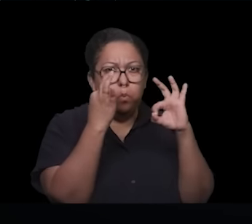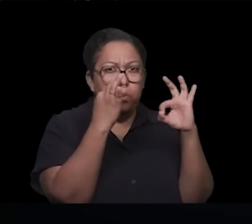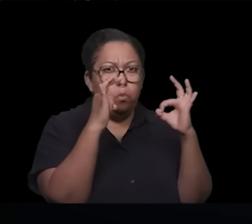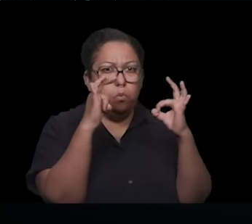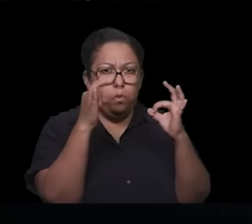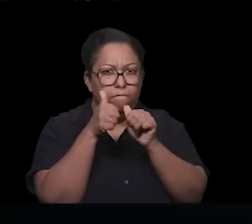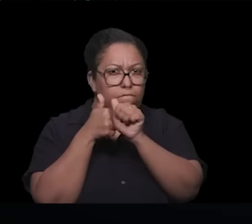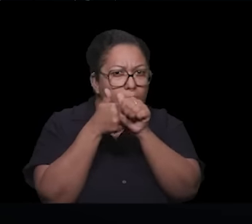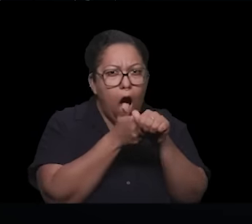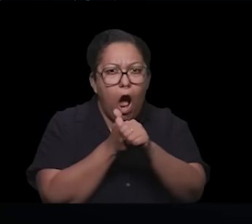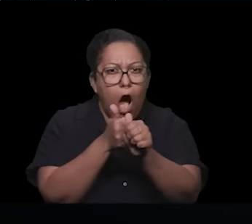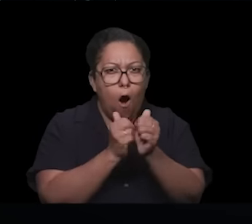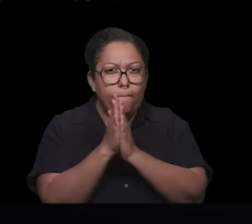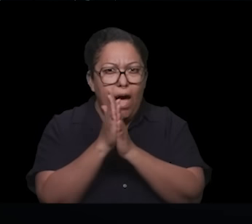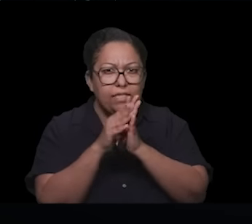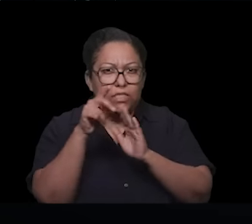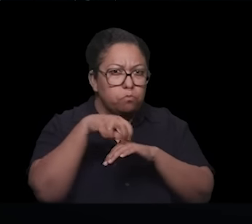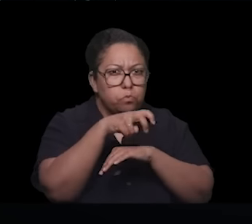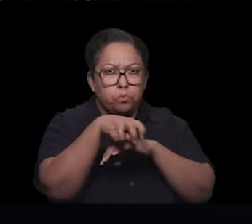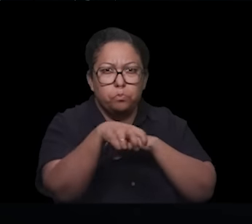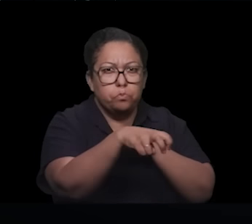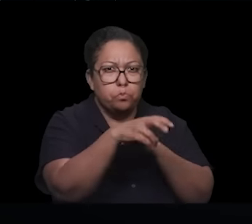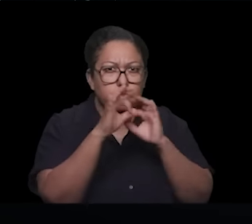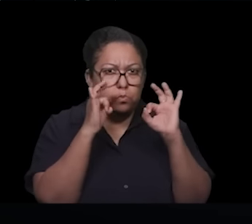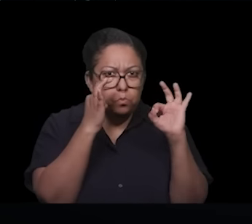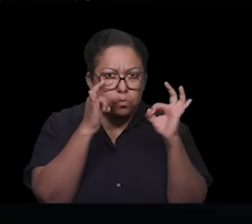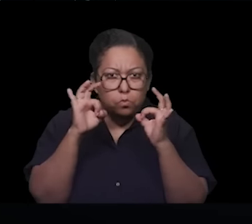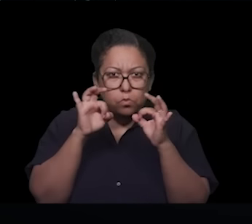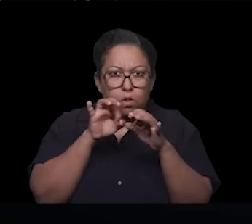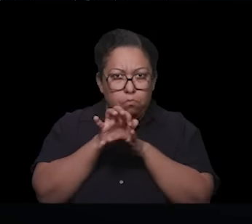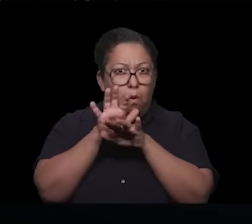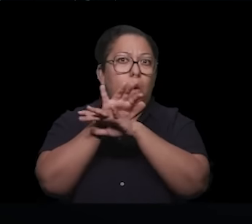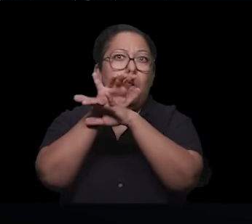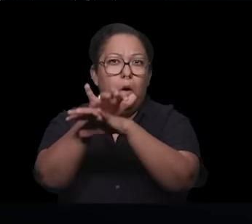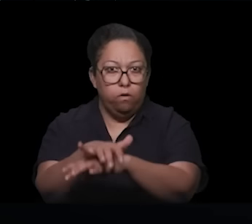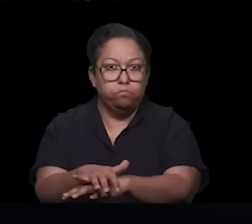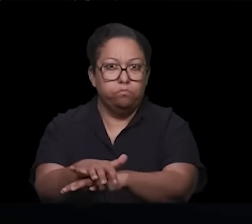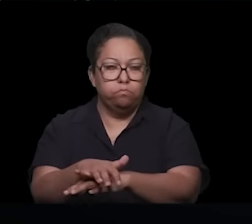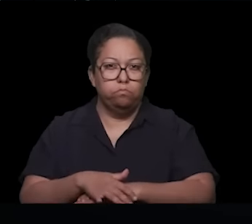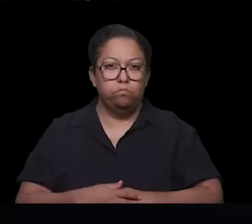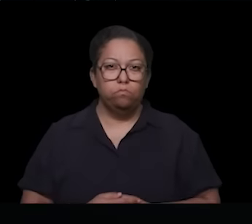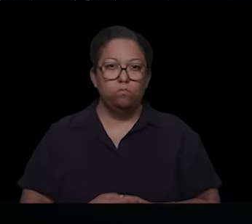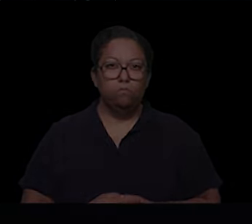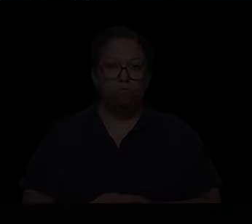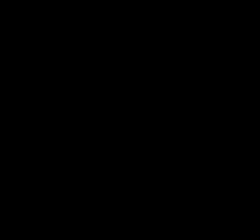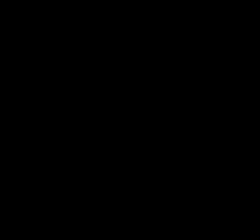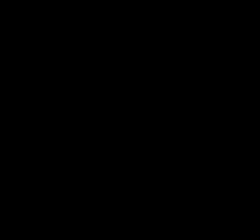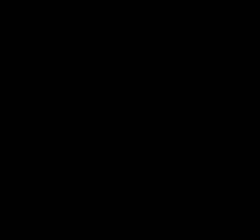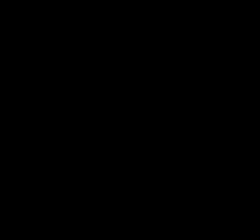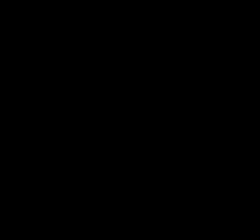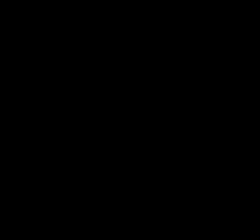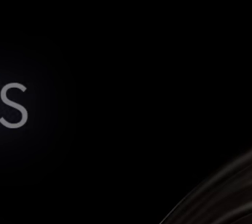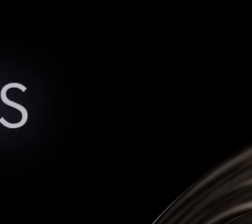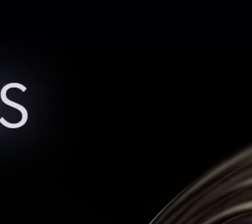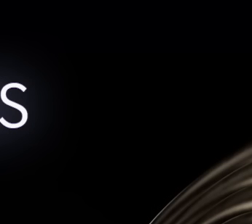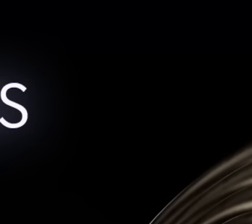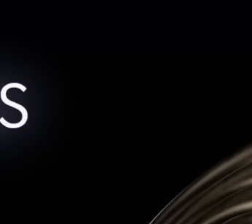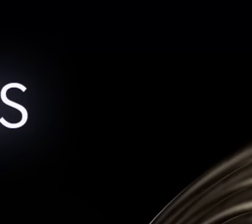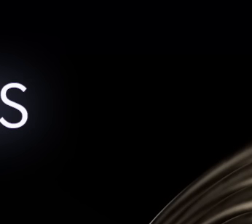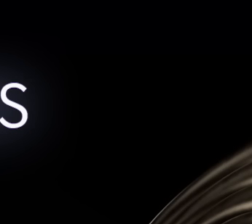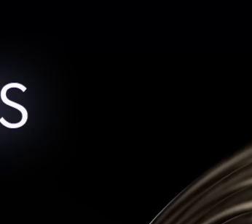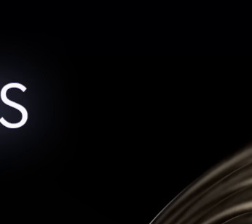with motion-detecting side eyes, he follows her every move. People's Choice Awards nominee clip, film